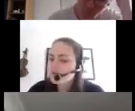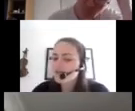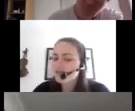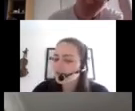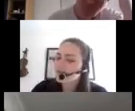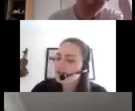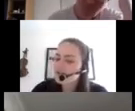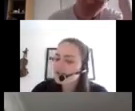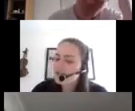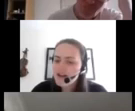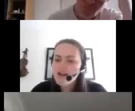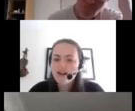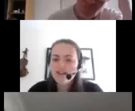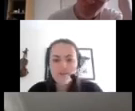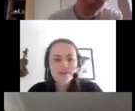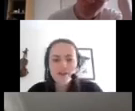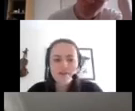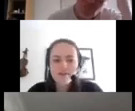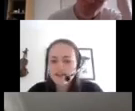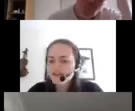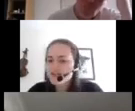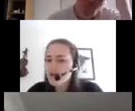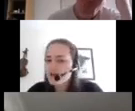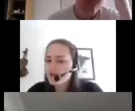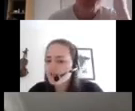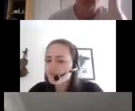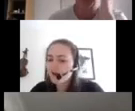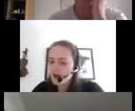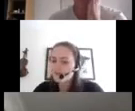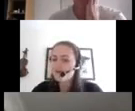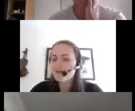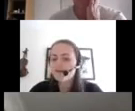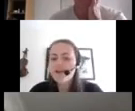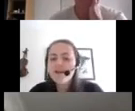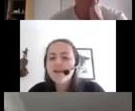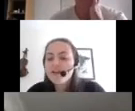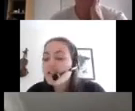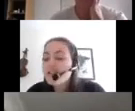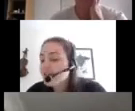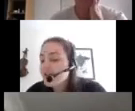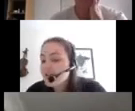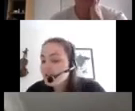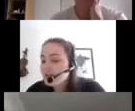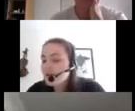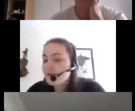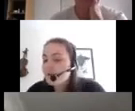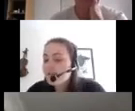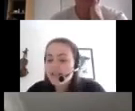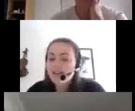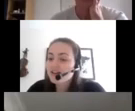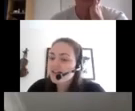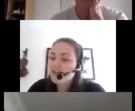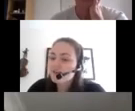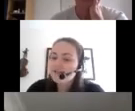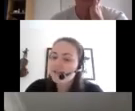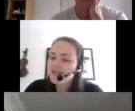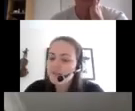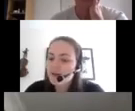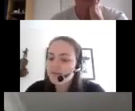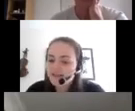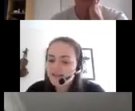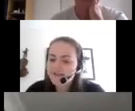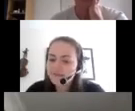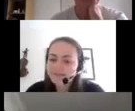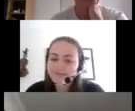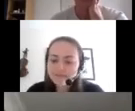some resources around security. And I think we've got a couple of links to share with you on those, just so that you're clued up and ready to answer any questions that